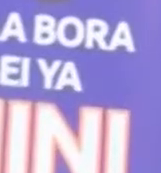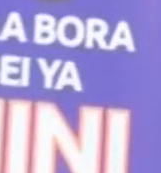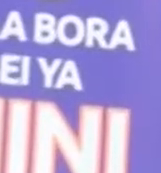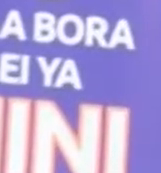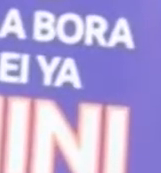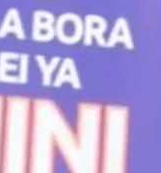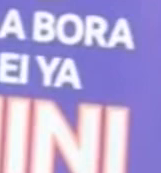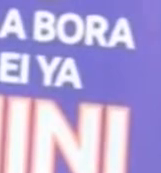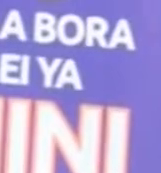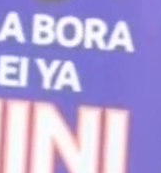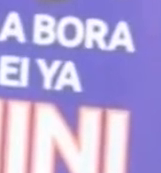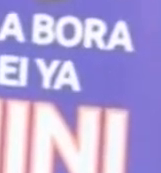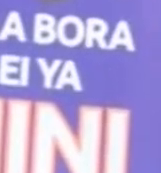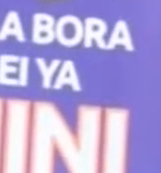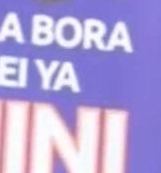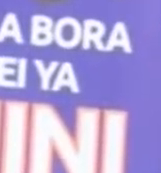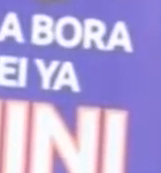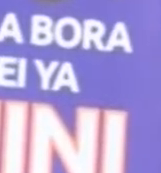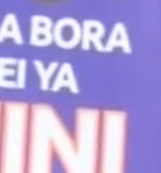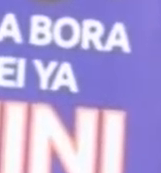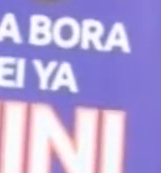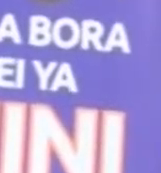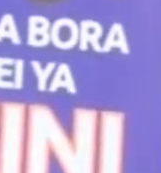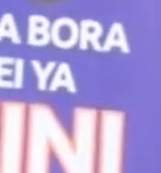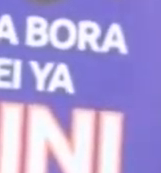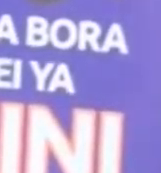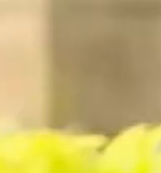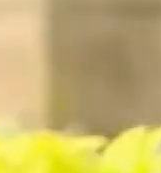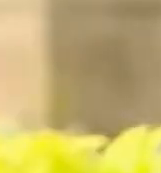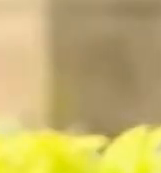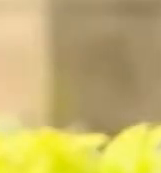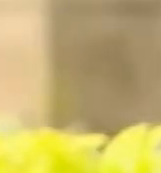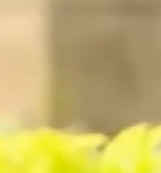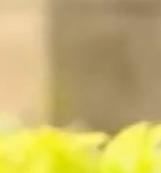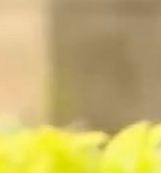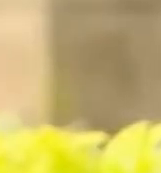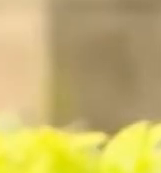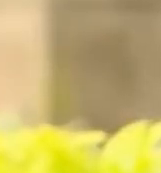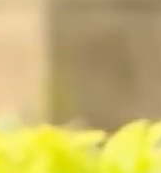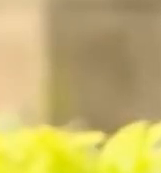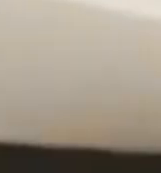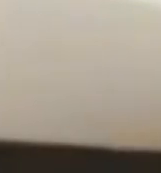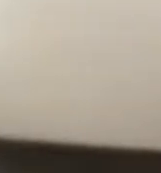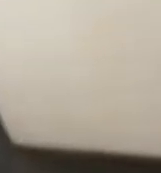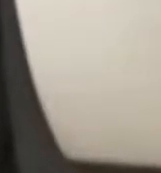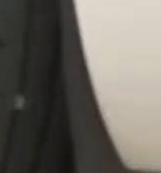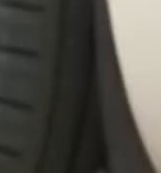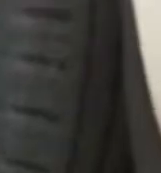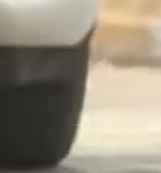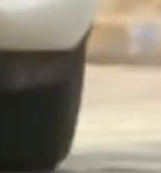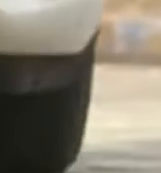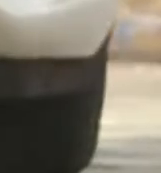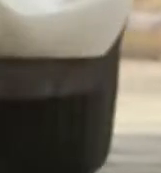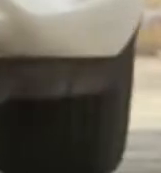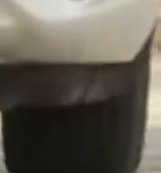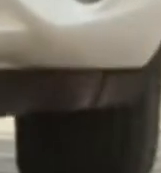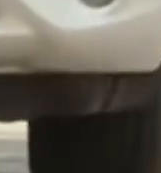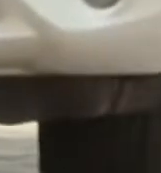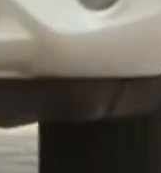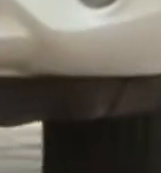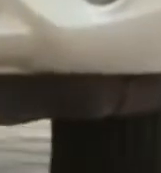Fanya hivi, wewe teremuka tu chini. Hata watu wanangojea, unasema unione? Si ninakuona ndio huyu kucha.